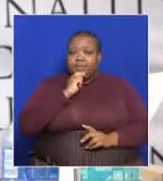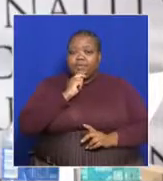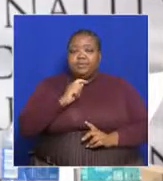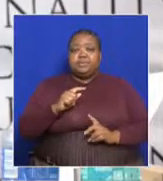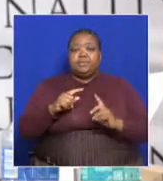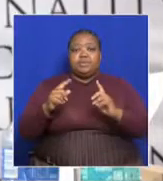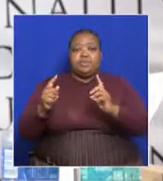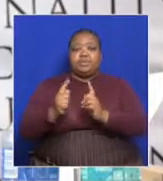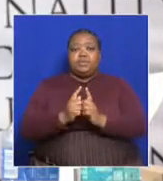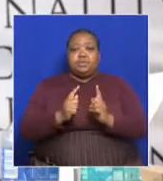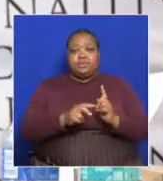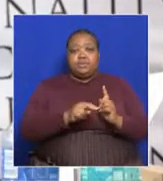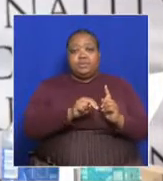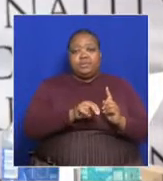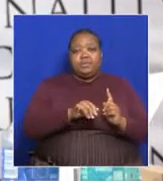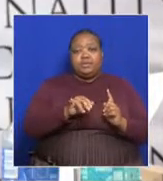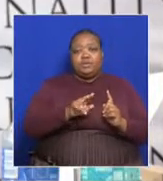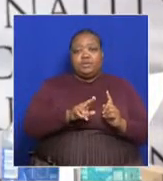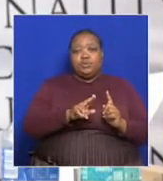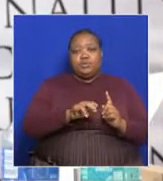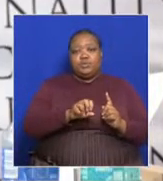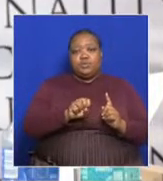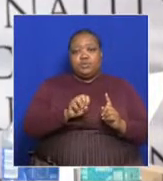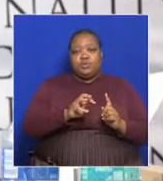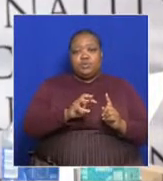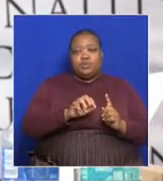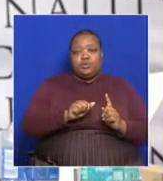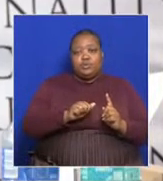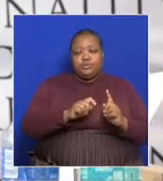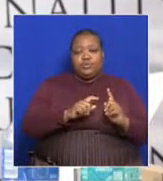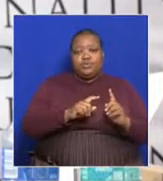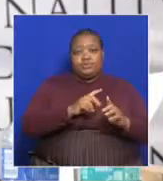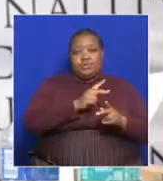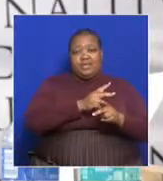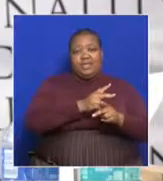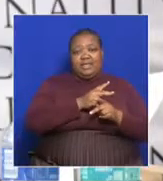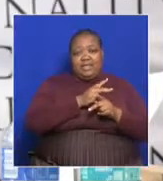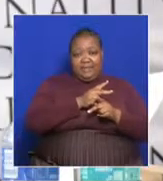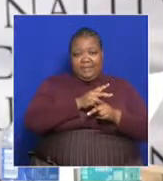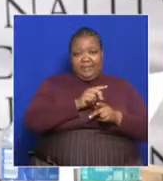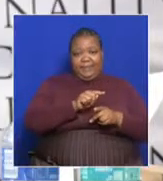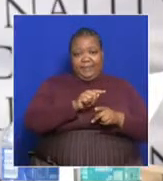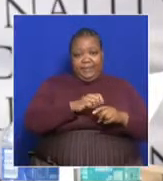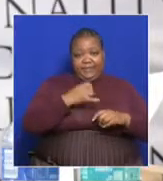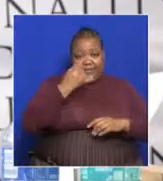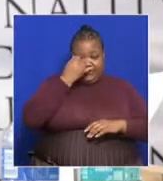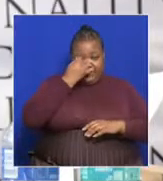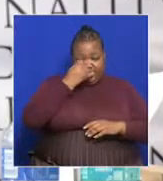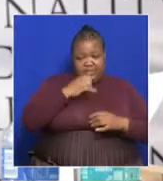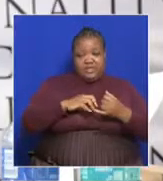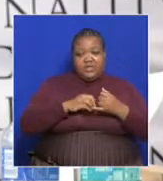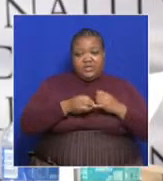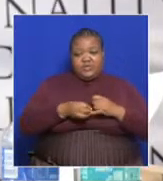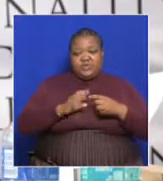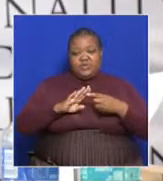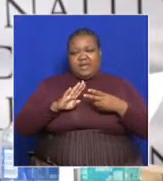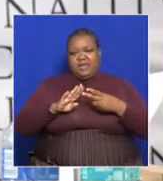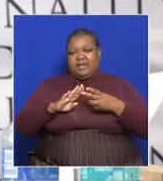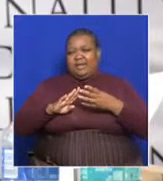for storage, it was on the basis you had claimed that you had exhausted all avenues,